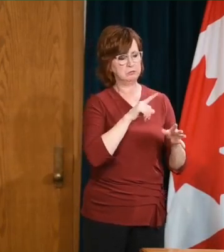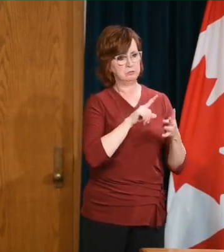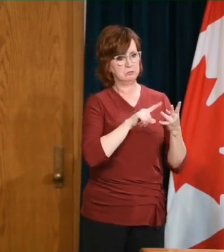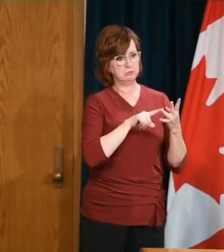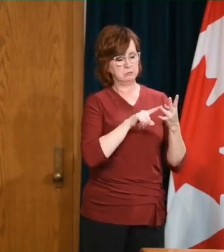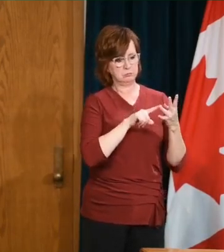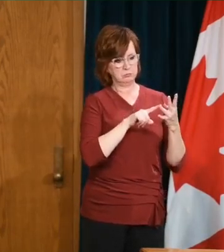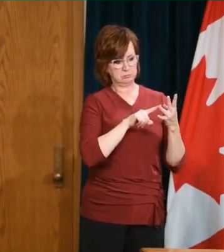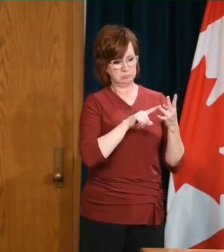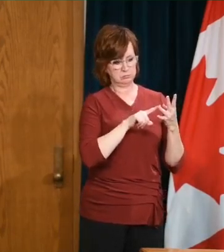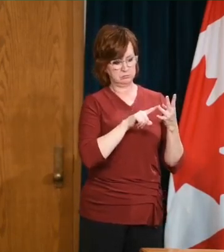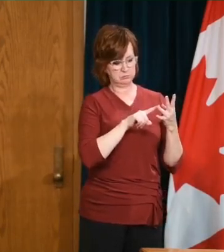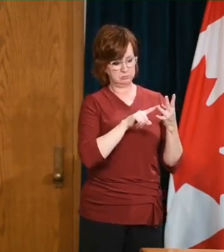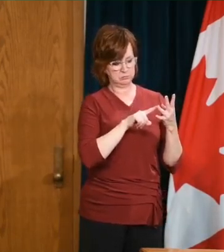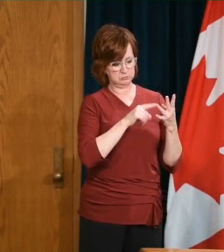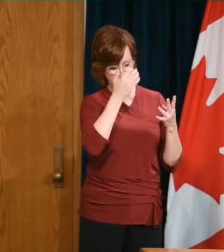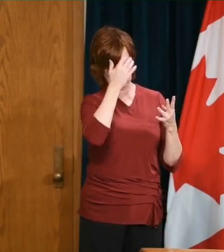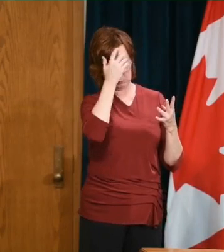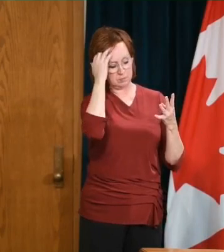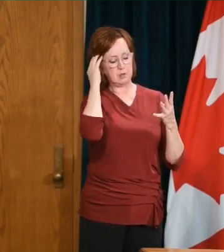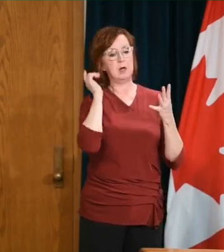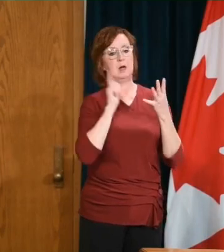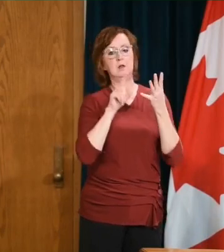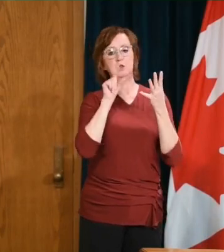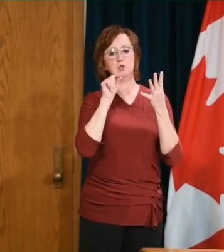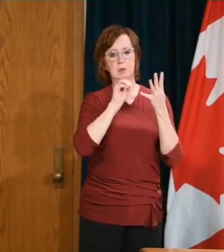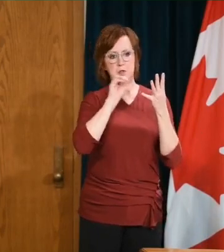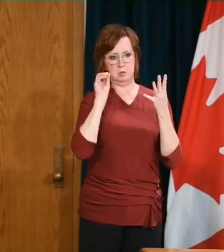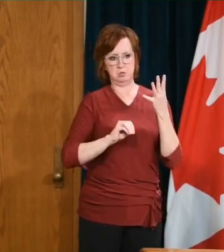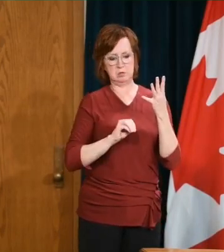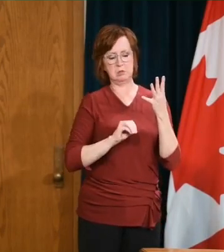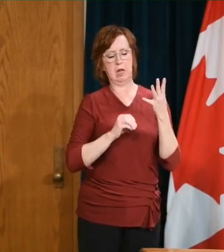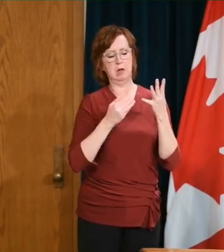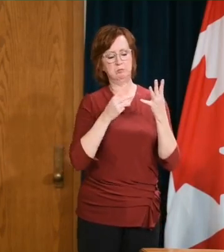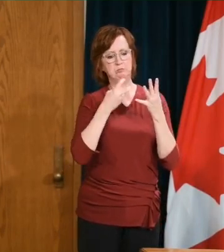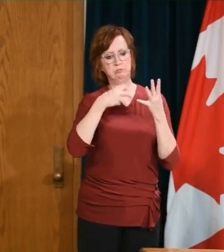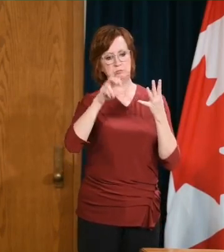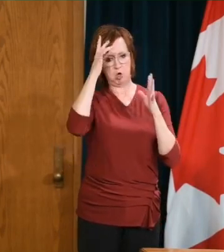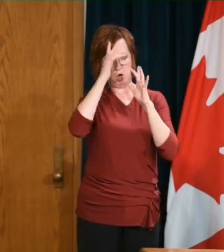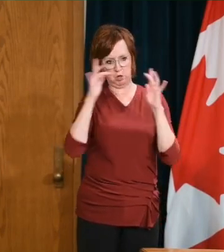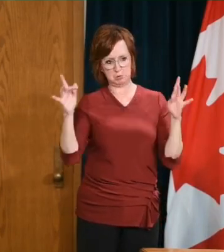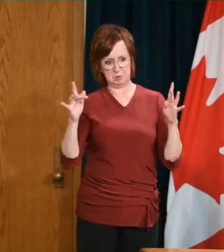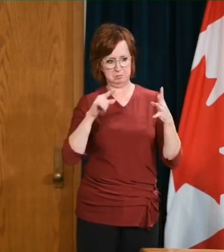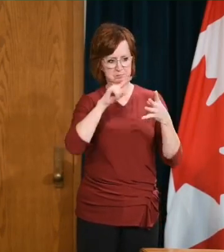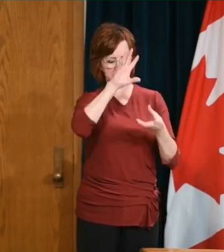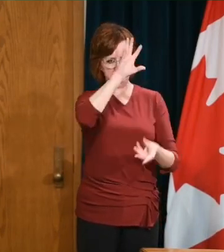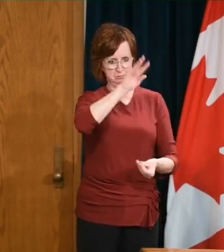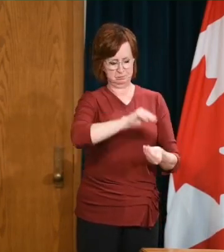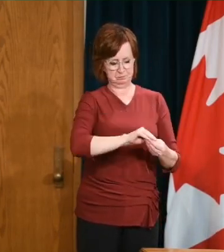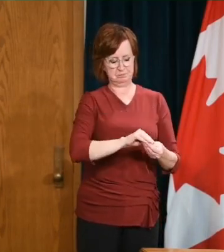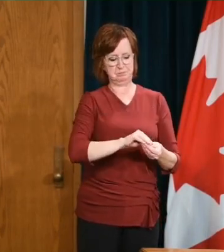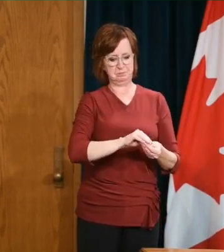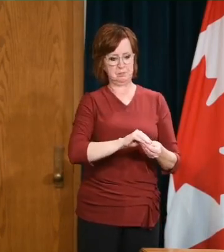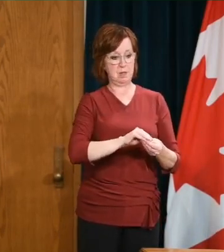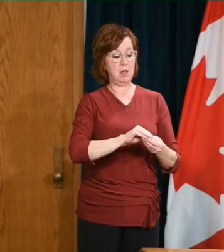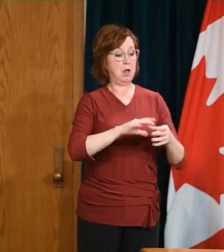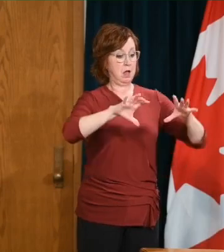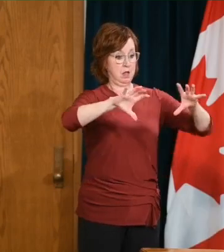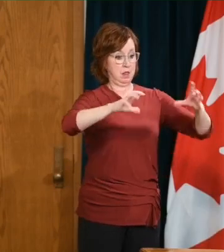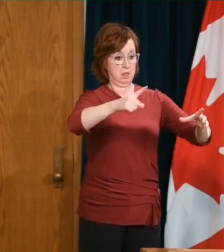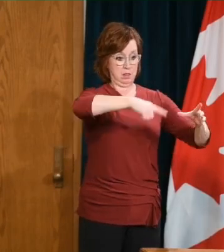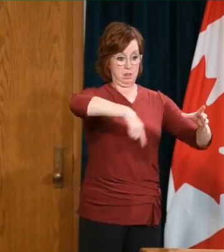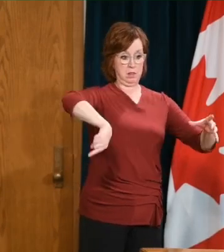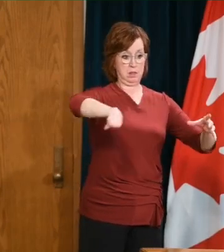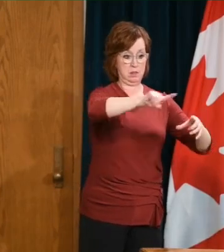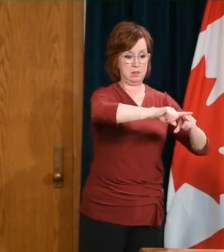course, up to 20% may require hospitalization. So with that in mind, what we're doing right now, for the most part,